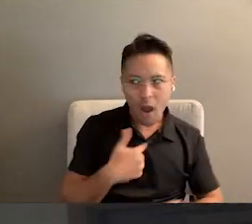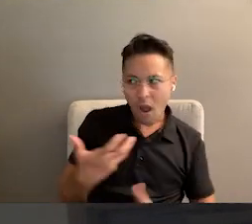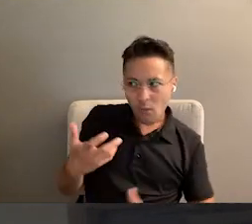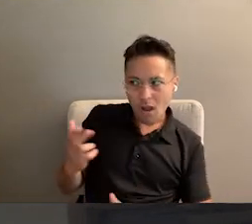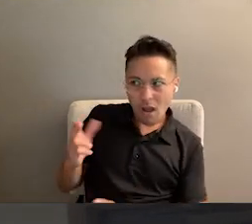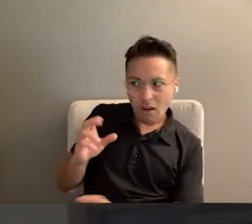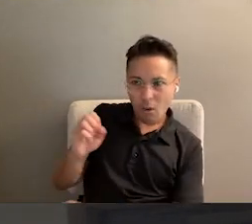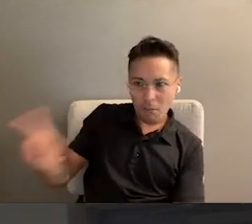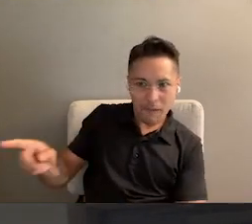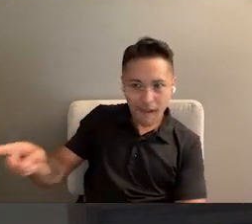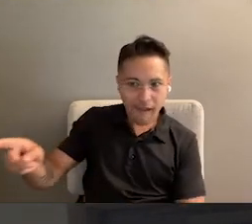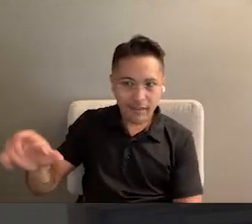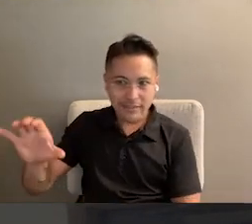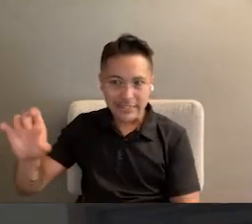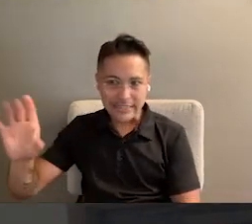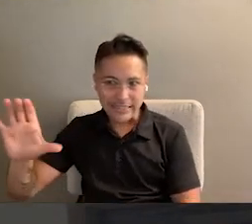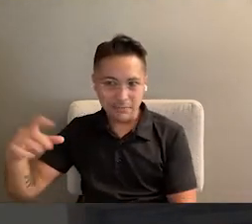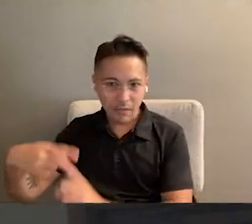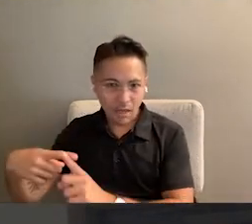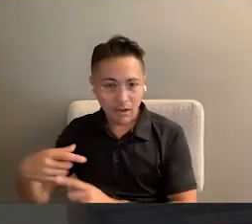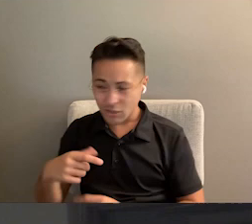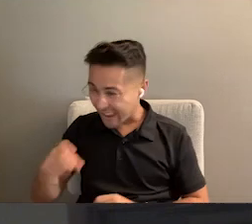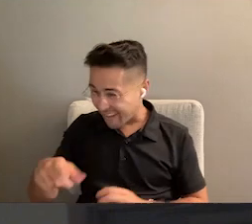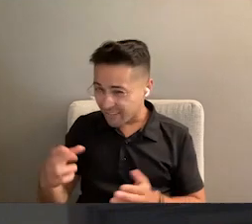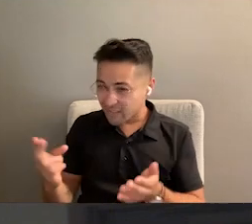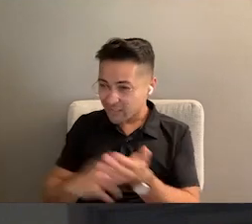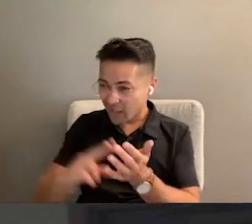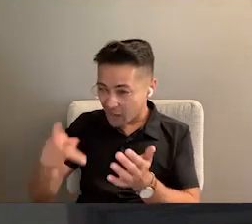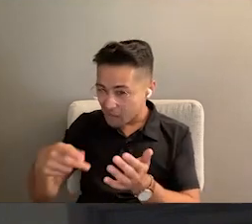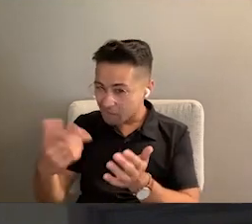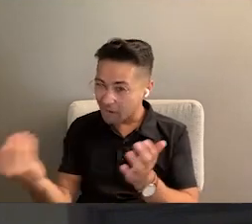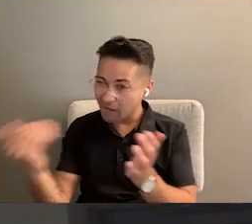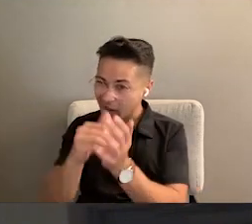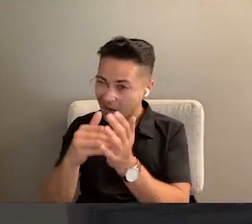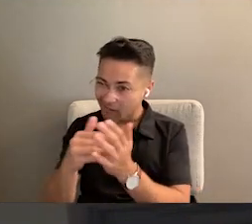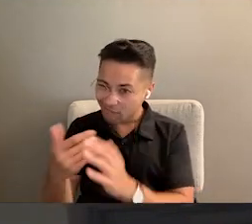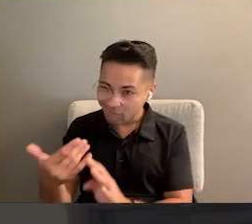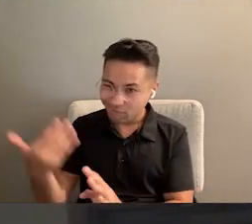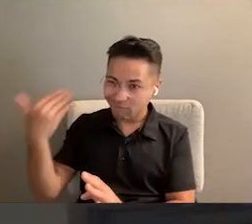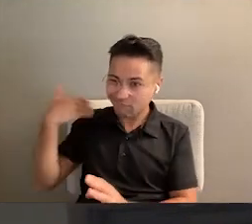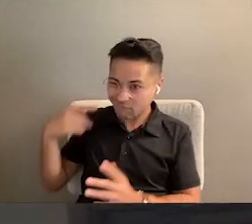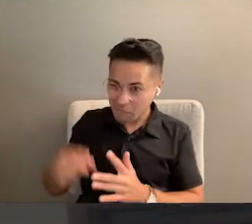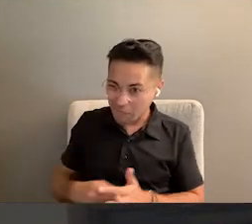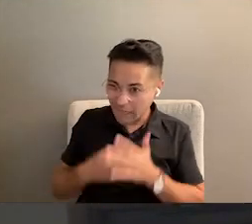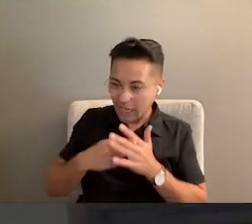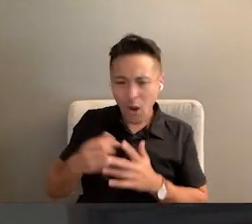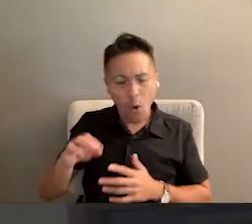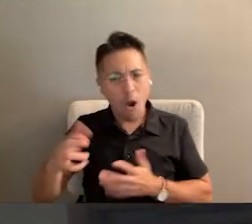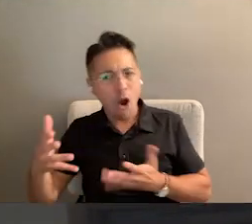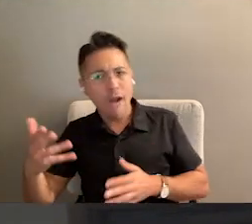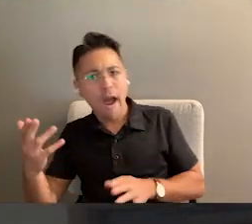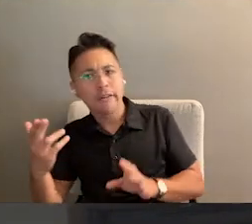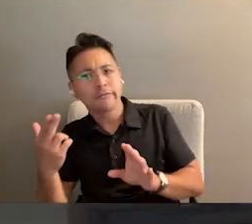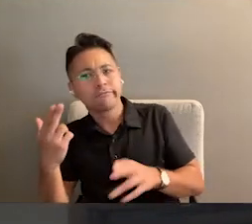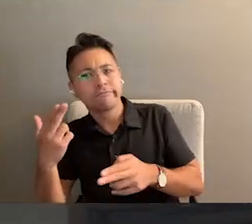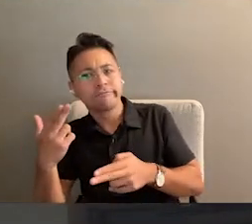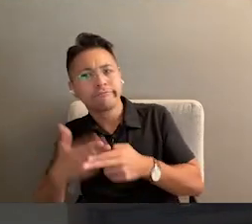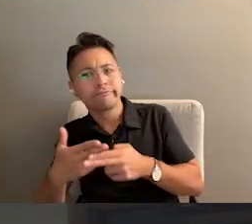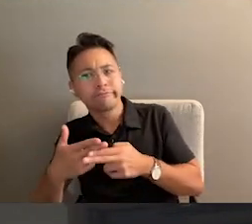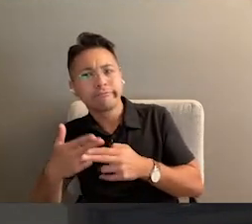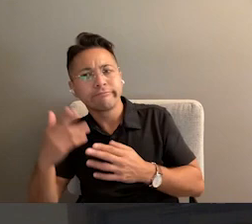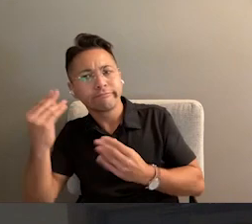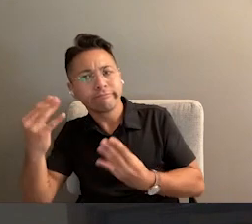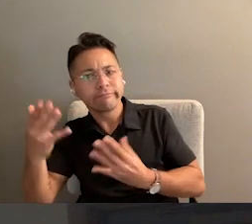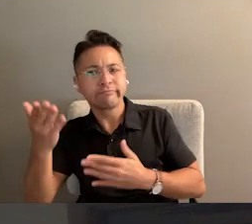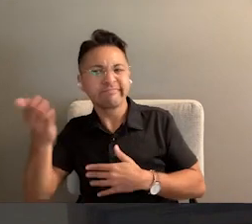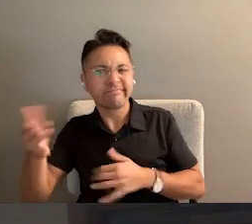home, now you want to go back to CDC Plus, do you have to re-enroll from the beginning, or